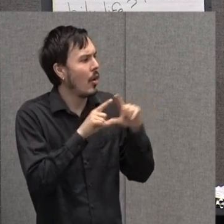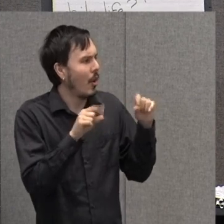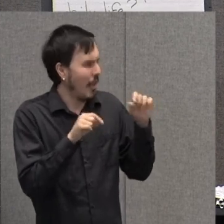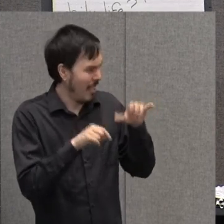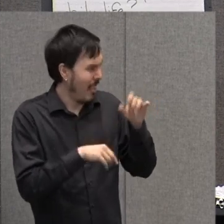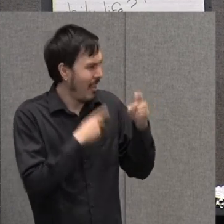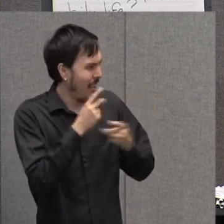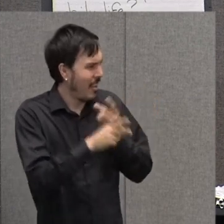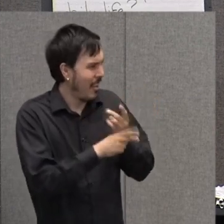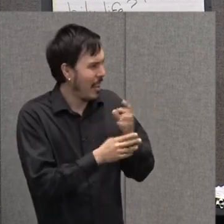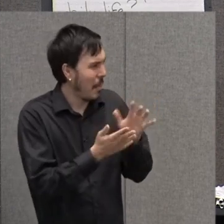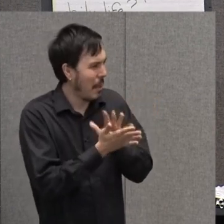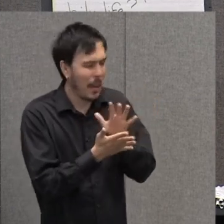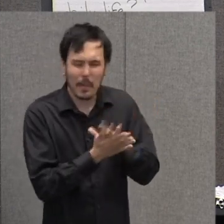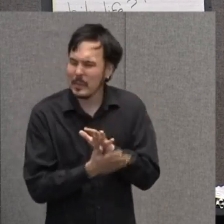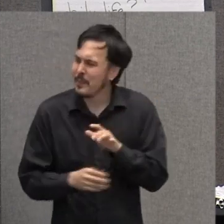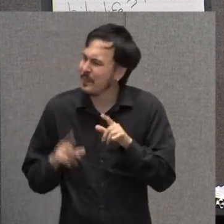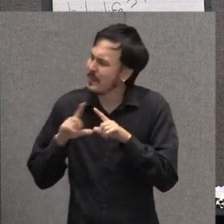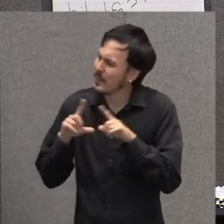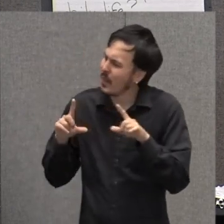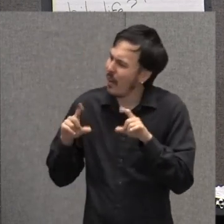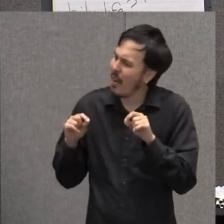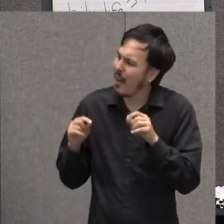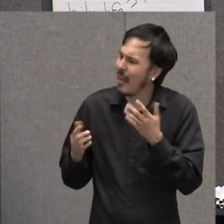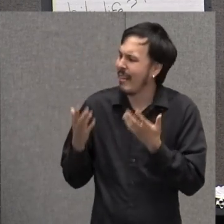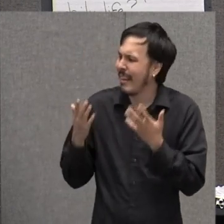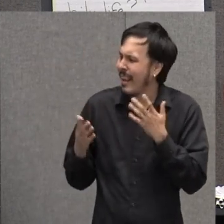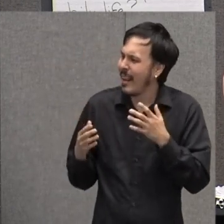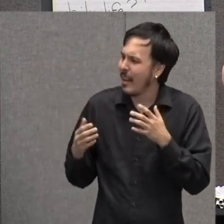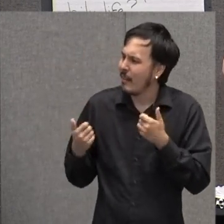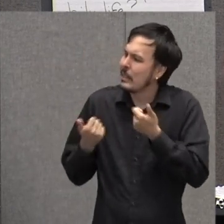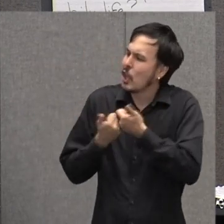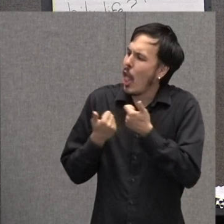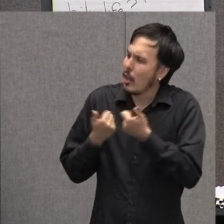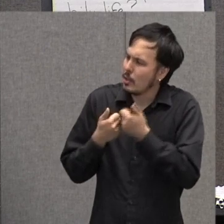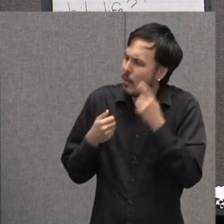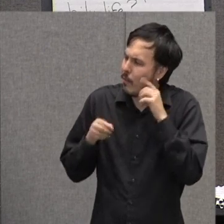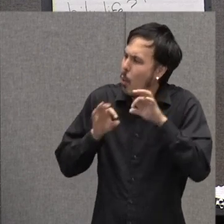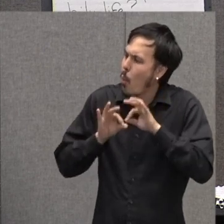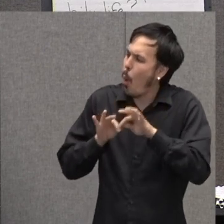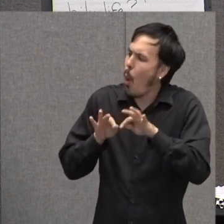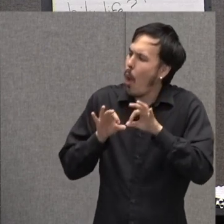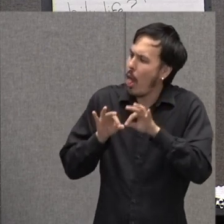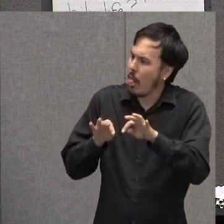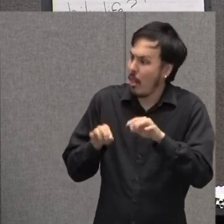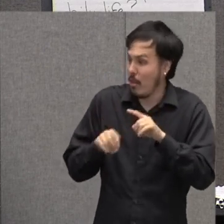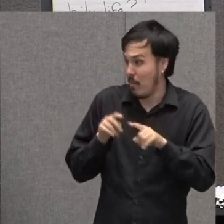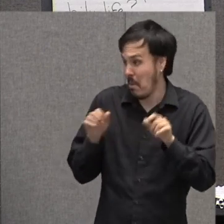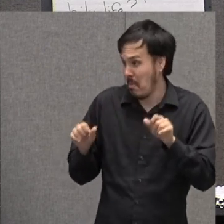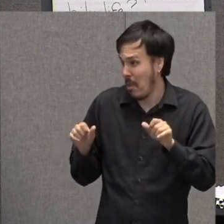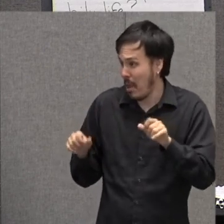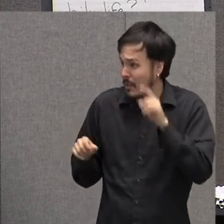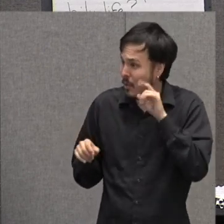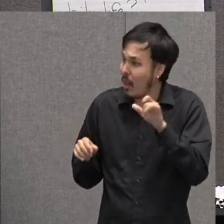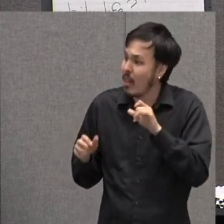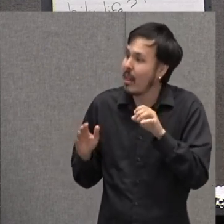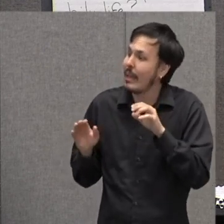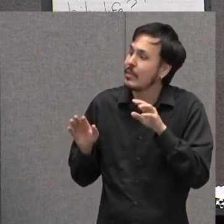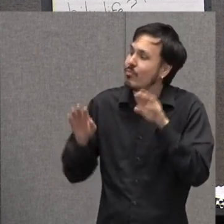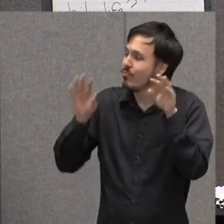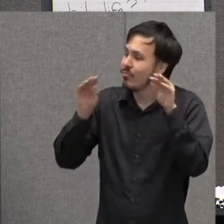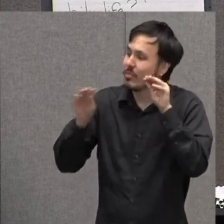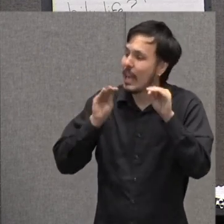A card might be a little heavy to roll around something, but You might be able to use the card for decorations